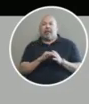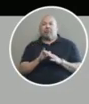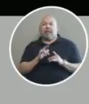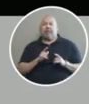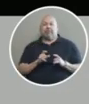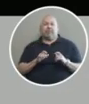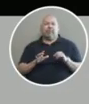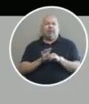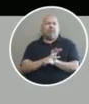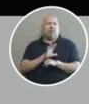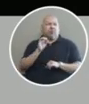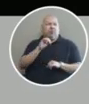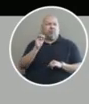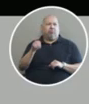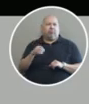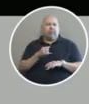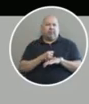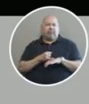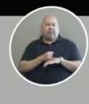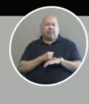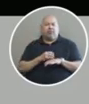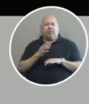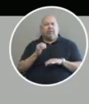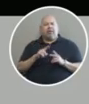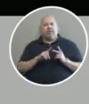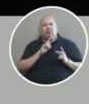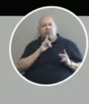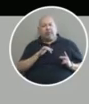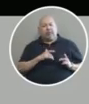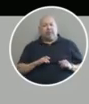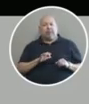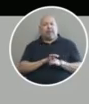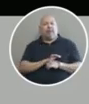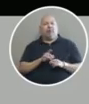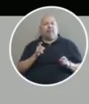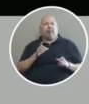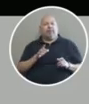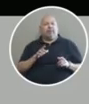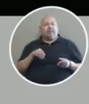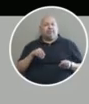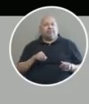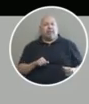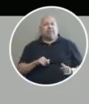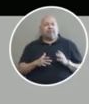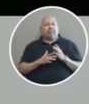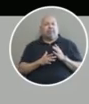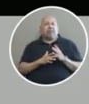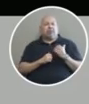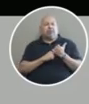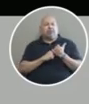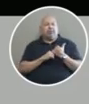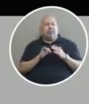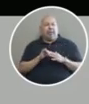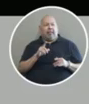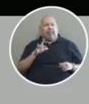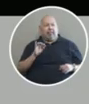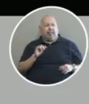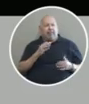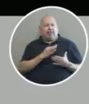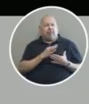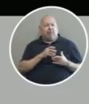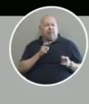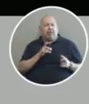to cover 0% interest loans and really to cover the administrative expenses and technical assistance that LIFT Fund